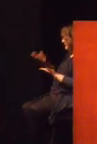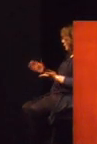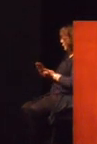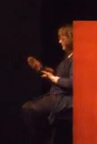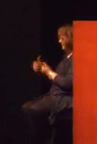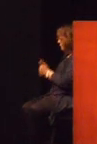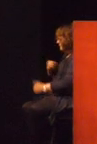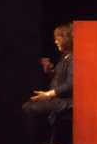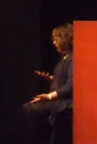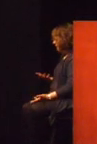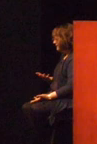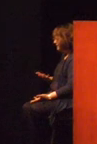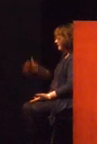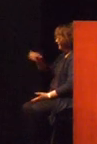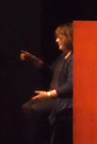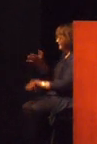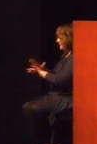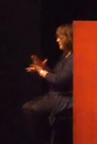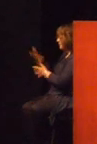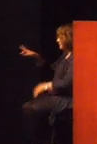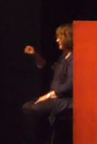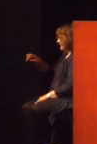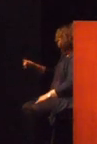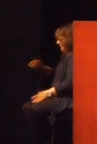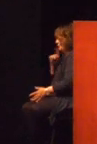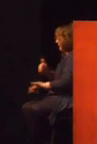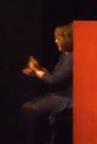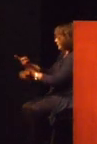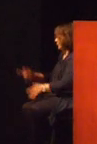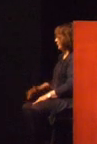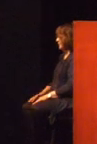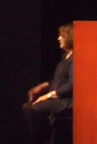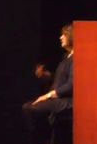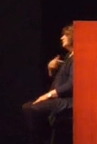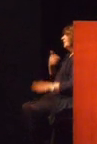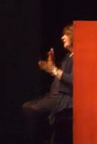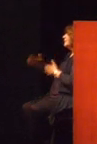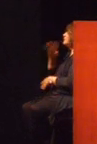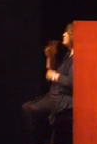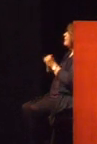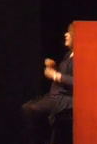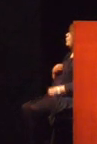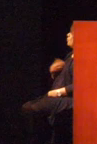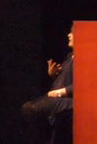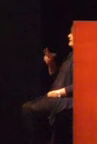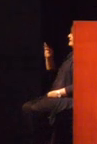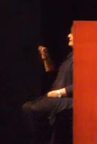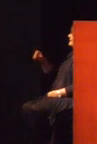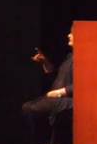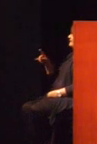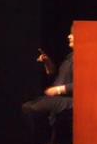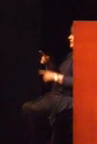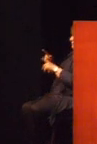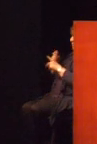like so many schools in the country, this could be useful to you. So I'm going to talk about whiteness from the perspective of